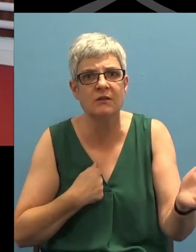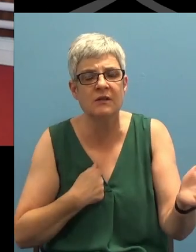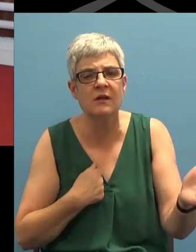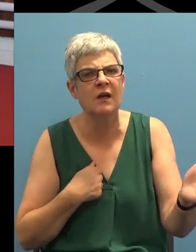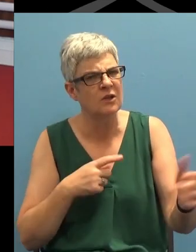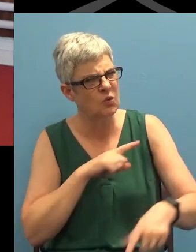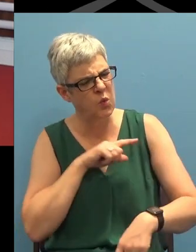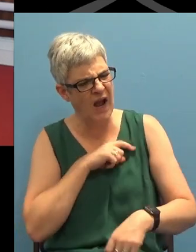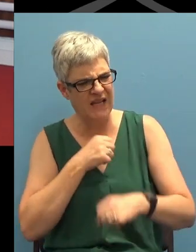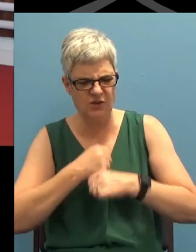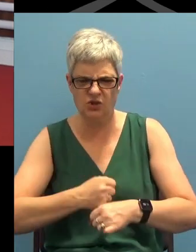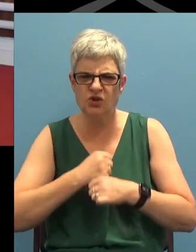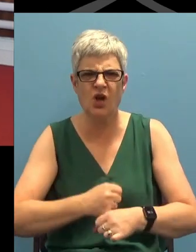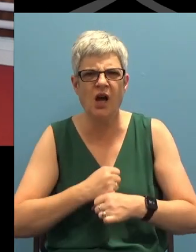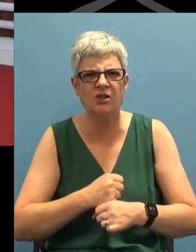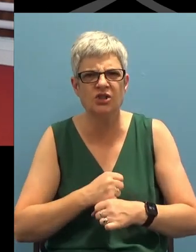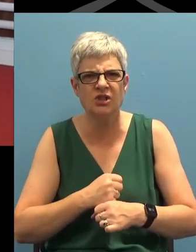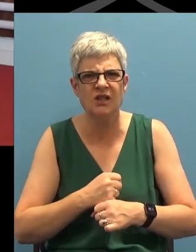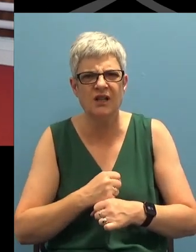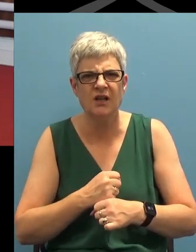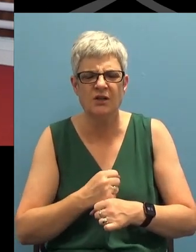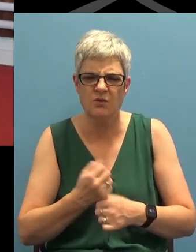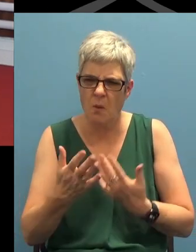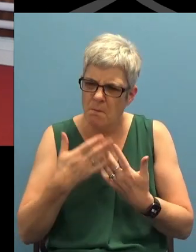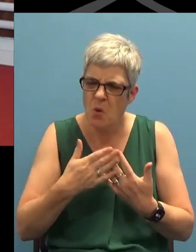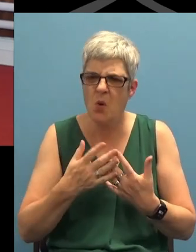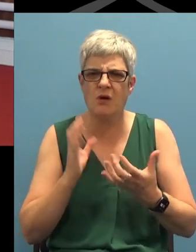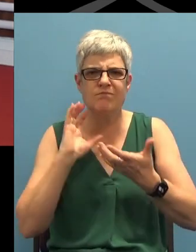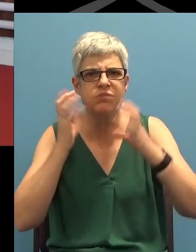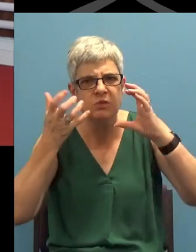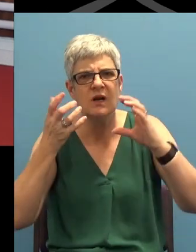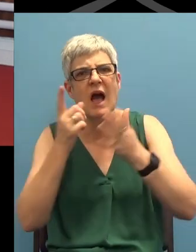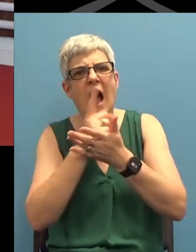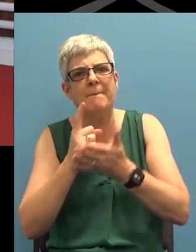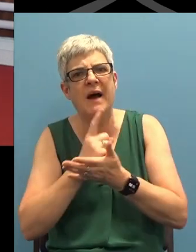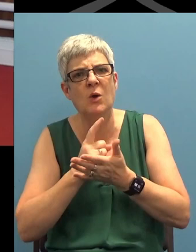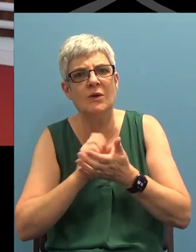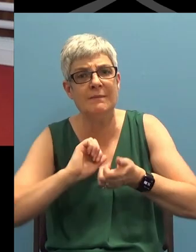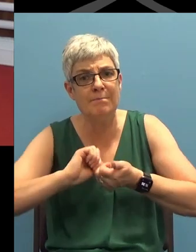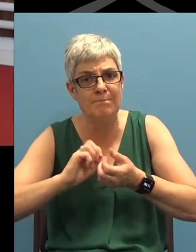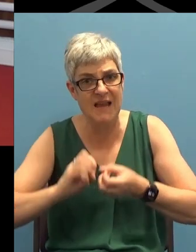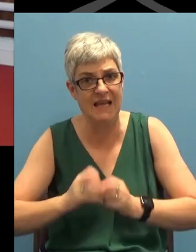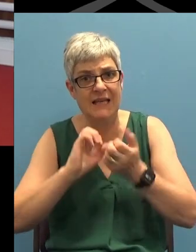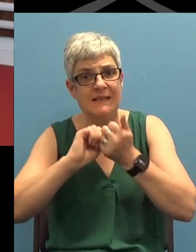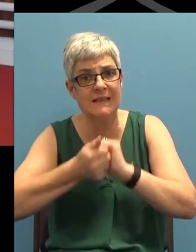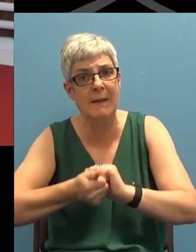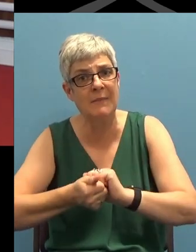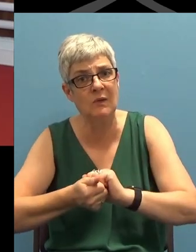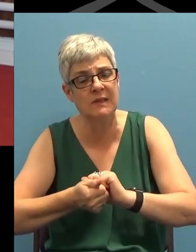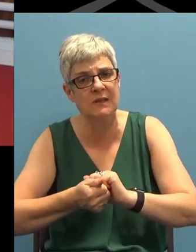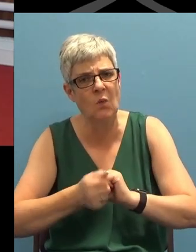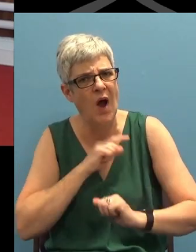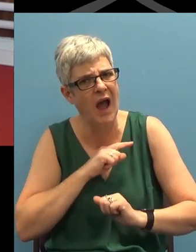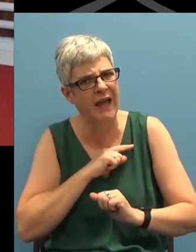So why is the church today not more concerned about disciple making?